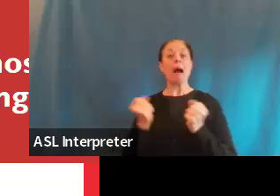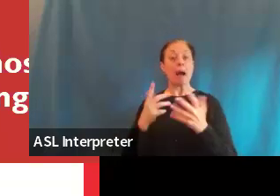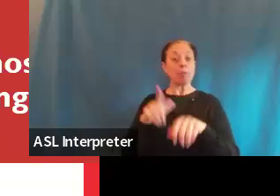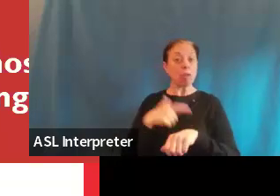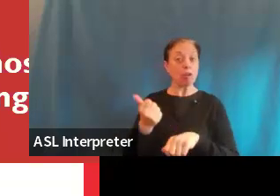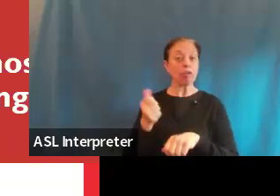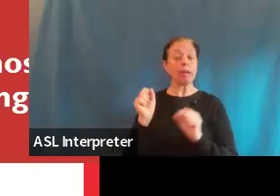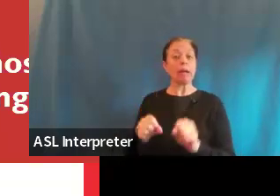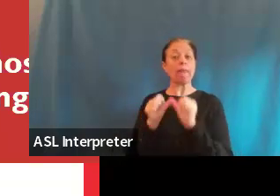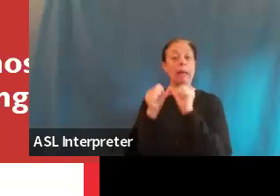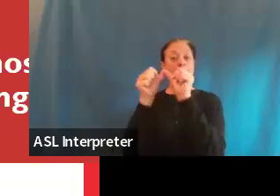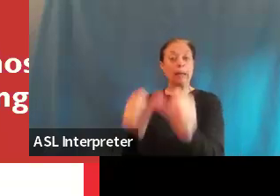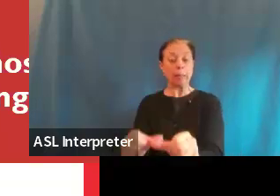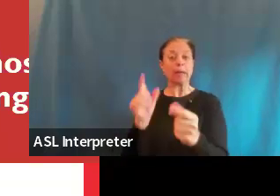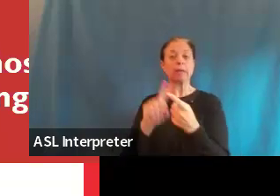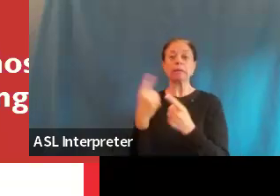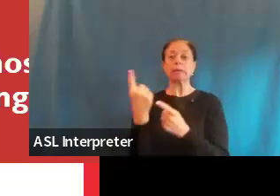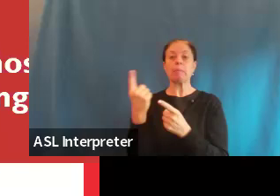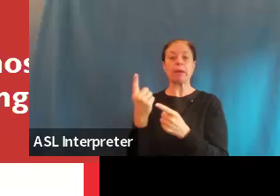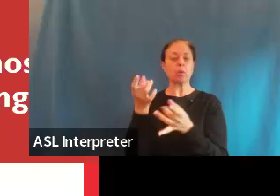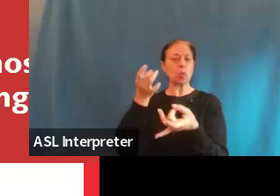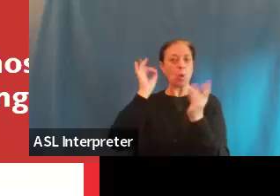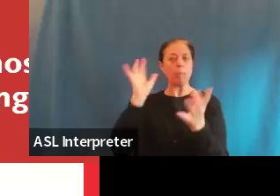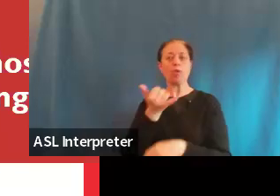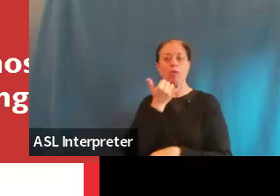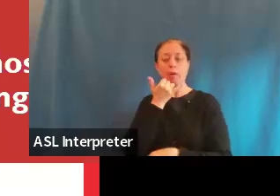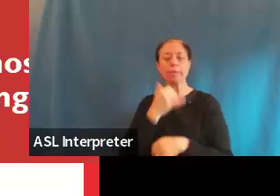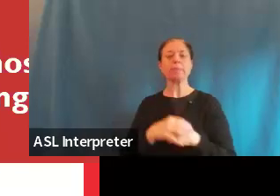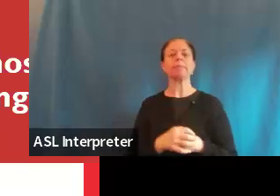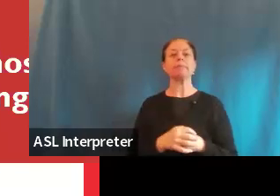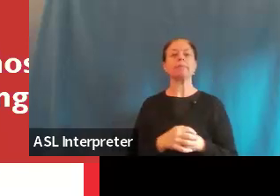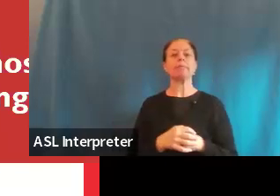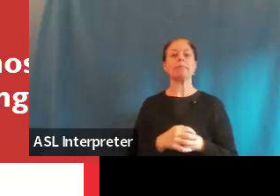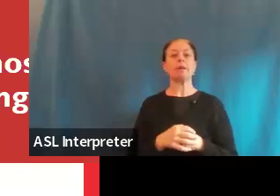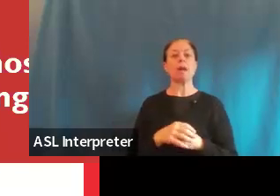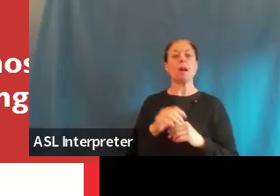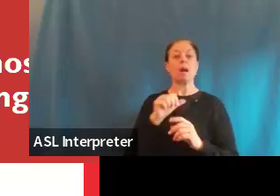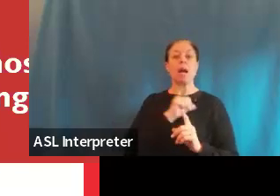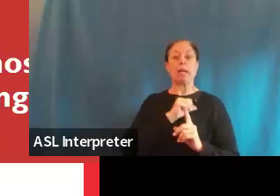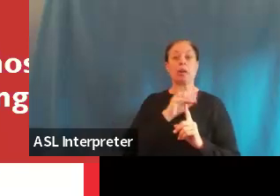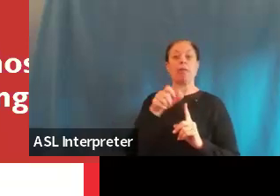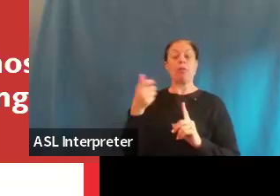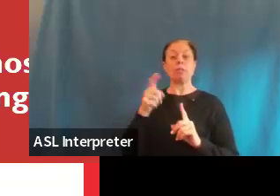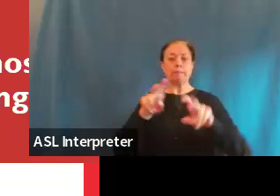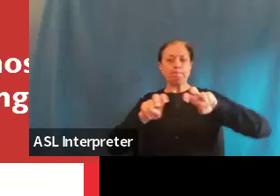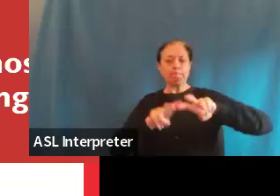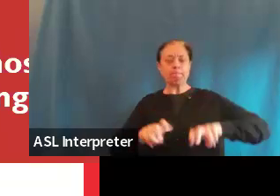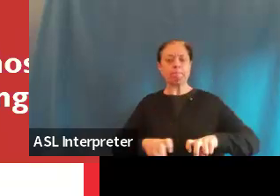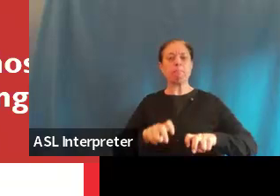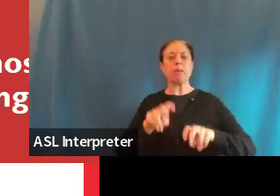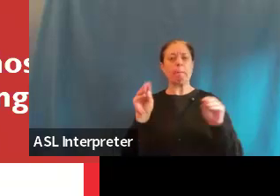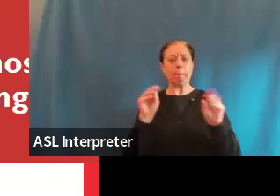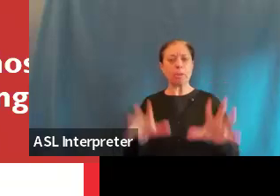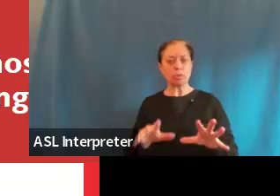longer can they keep this up until something goes horribly wrong? Ashley and the others need to unravel the mystery of the curse fast,